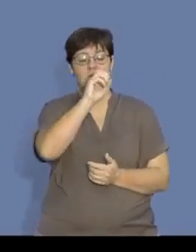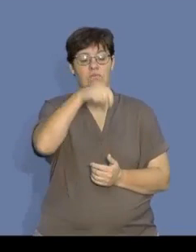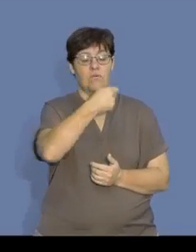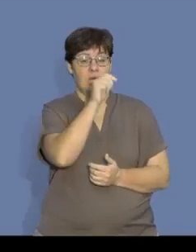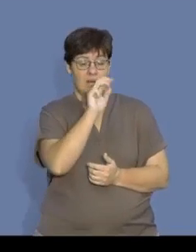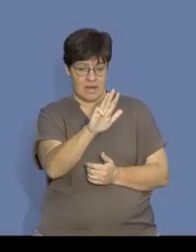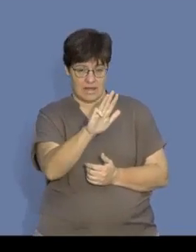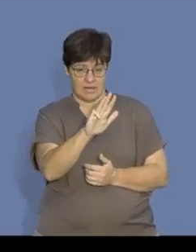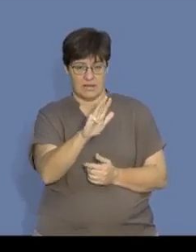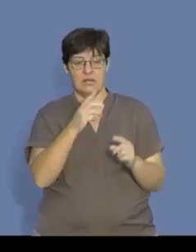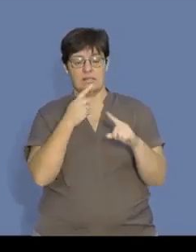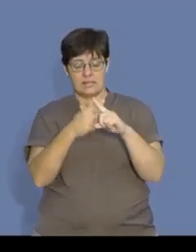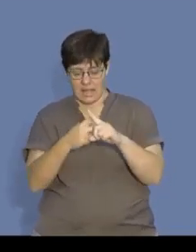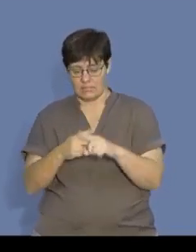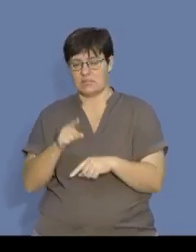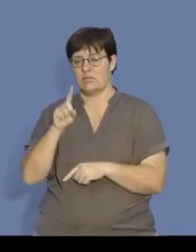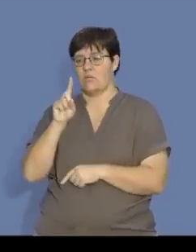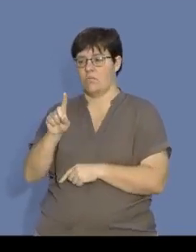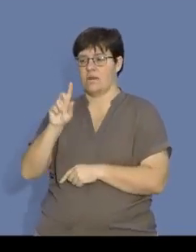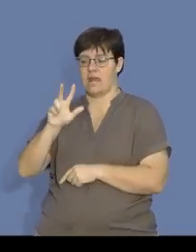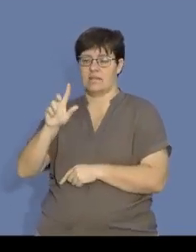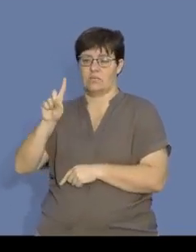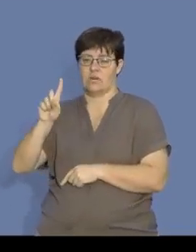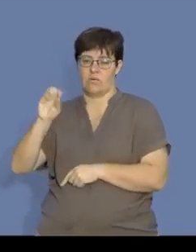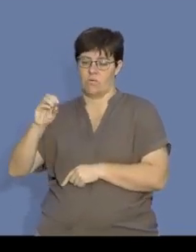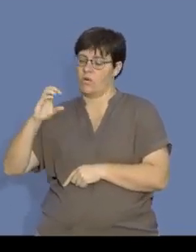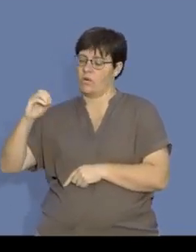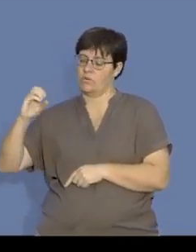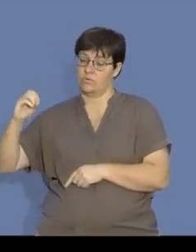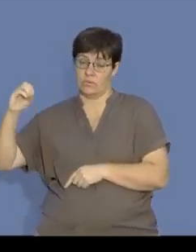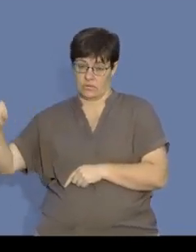ratio 0,9 times